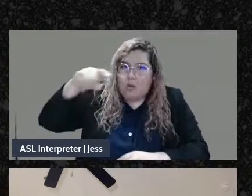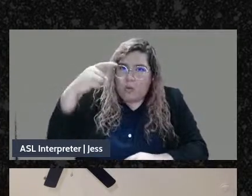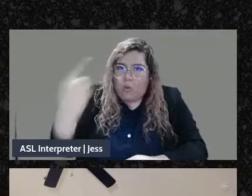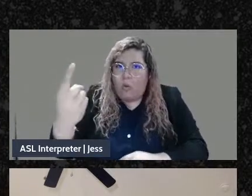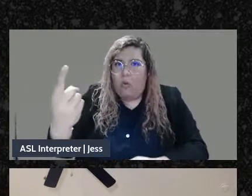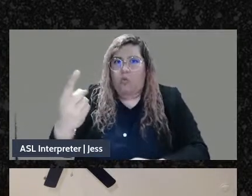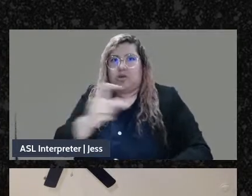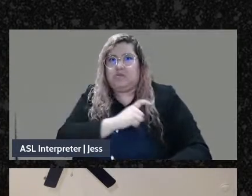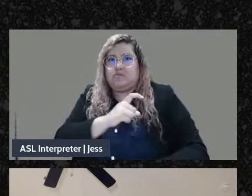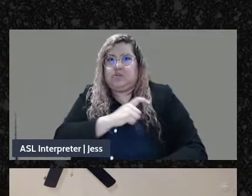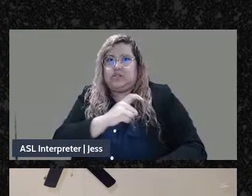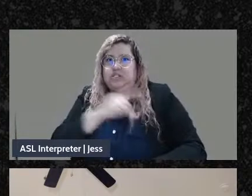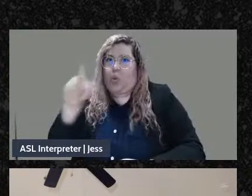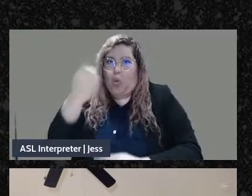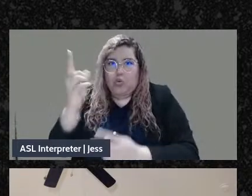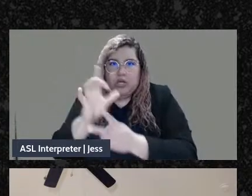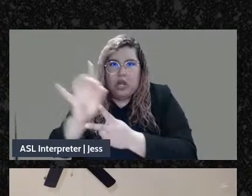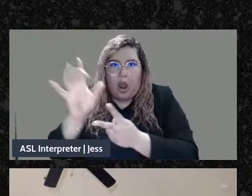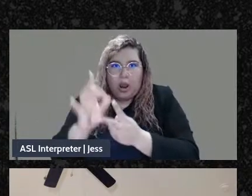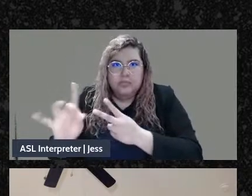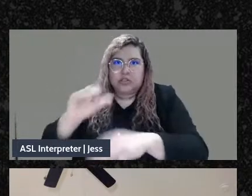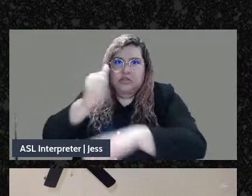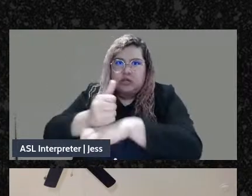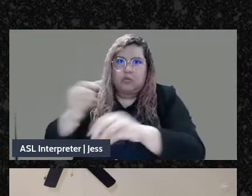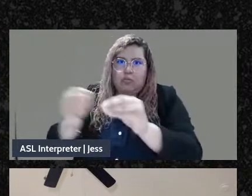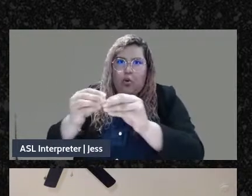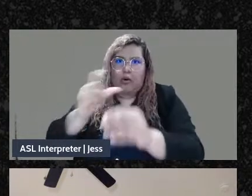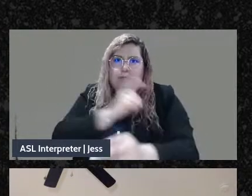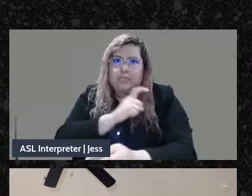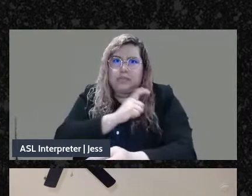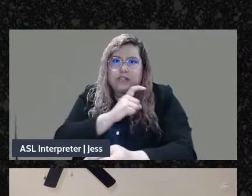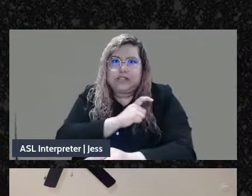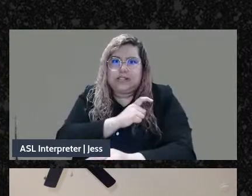amendment. And people,